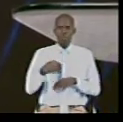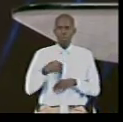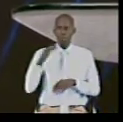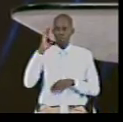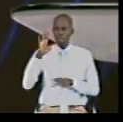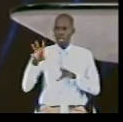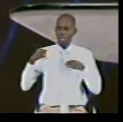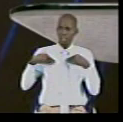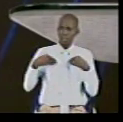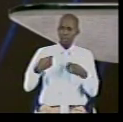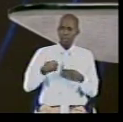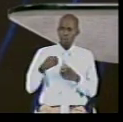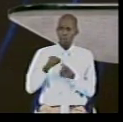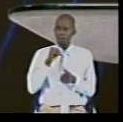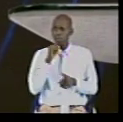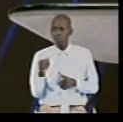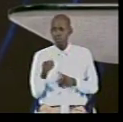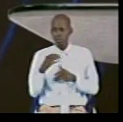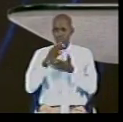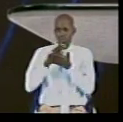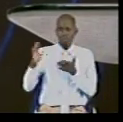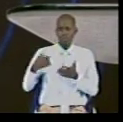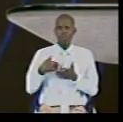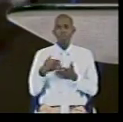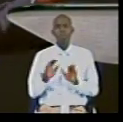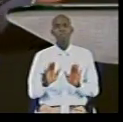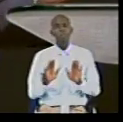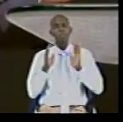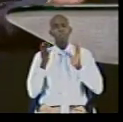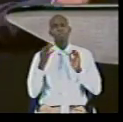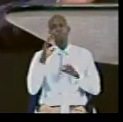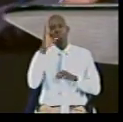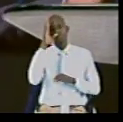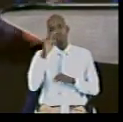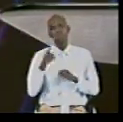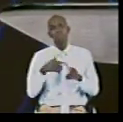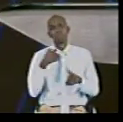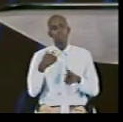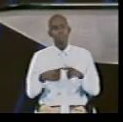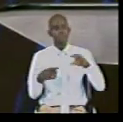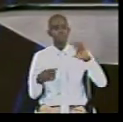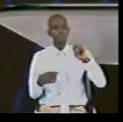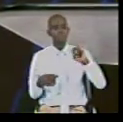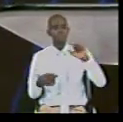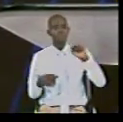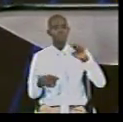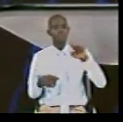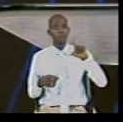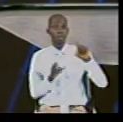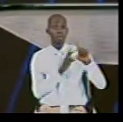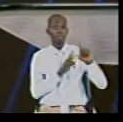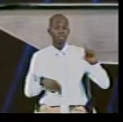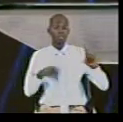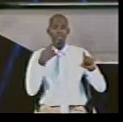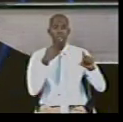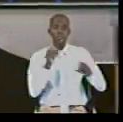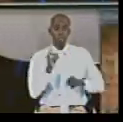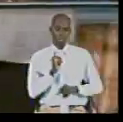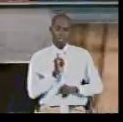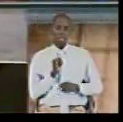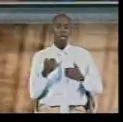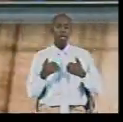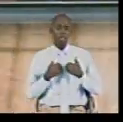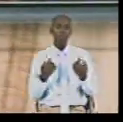he reject? Fear of man. And then Saul had to say, "I have sinned, for I